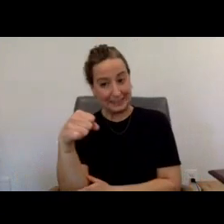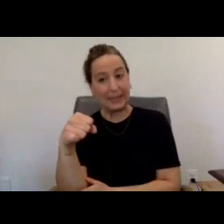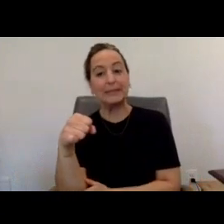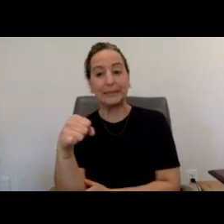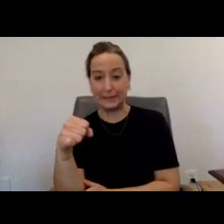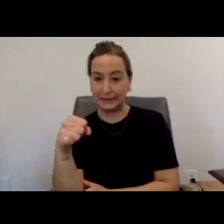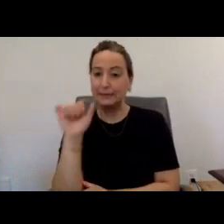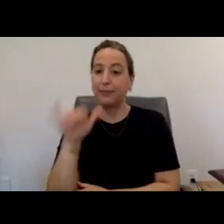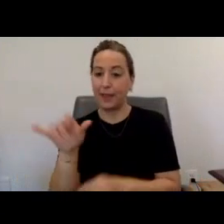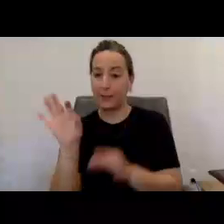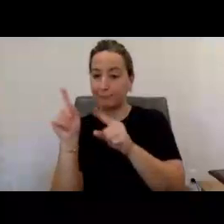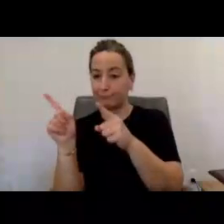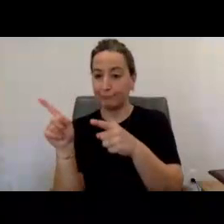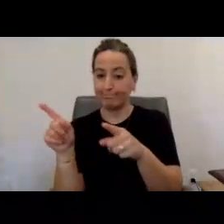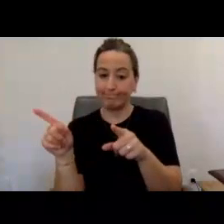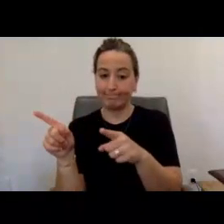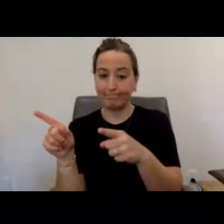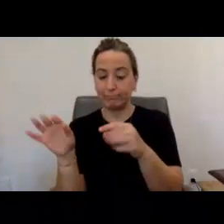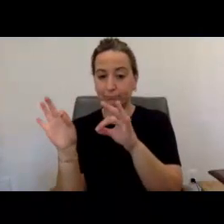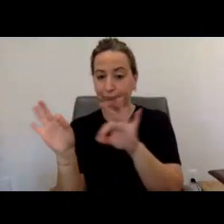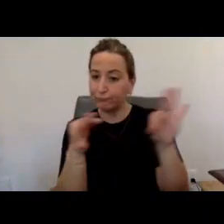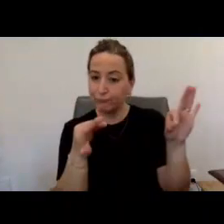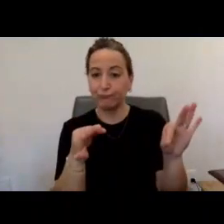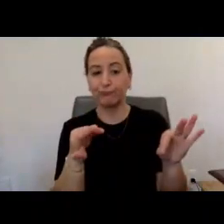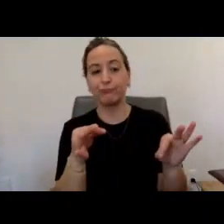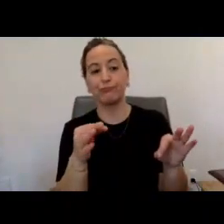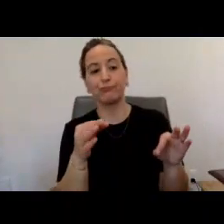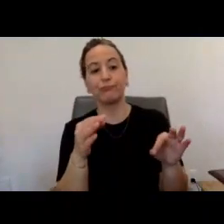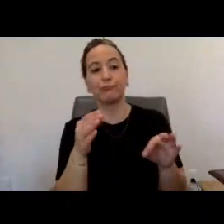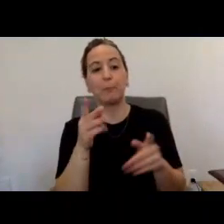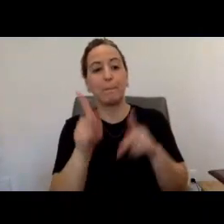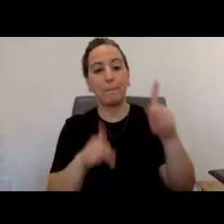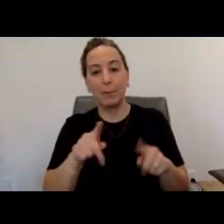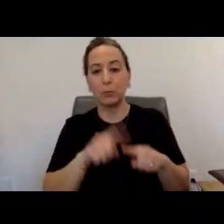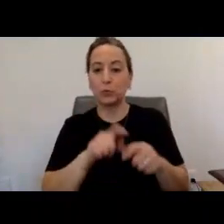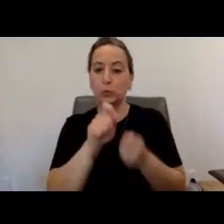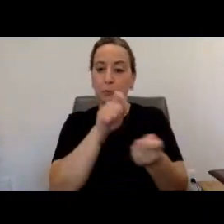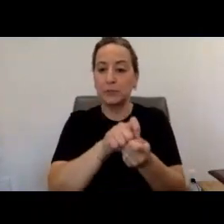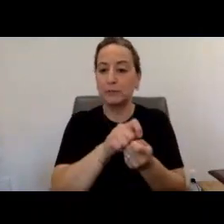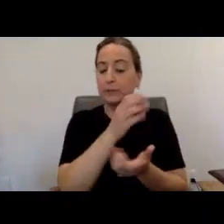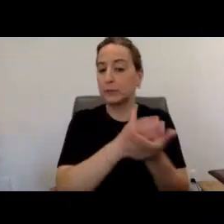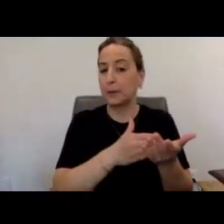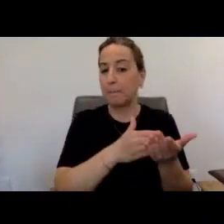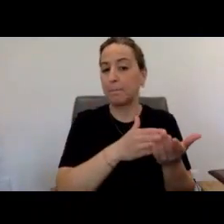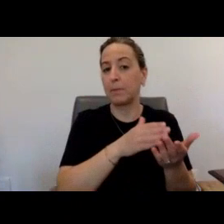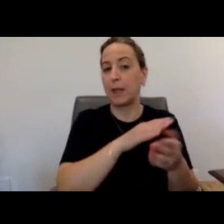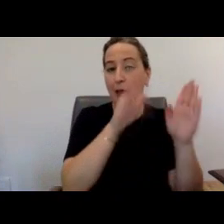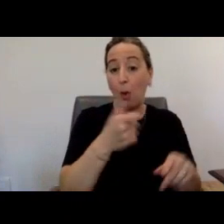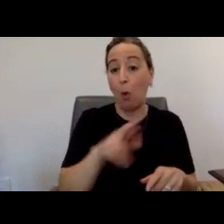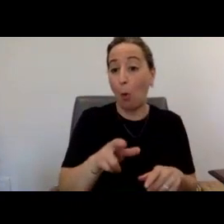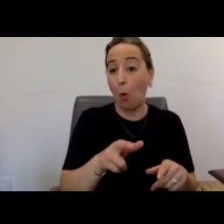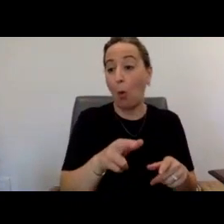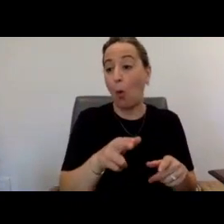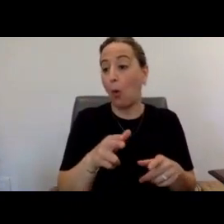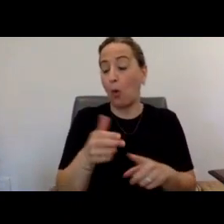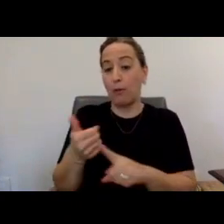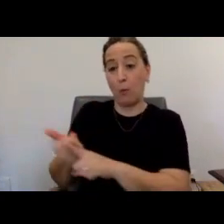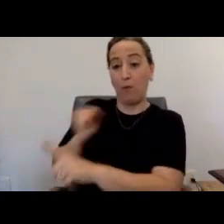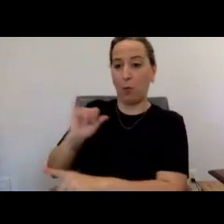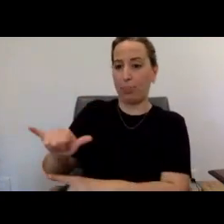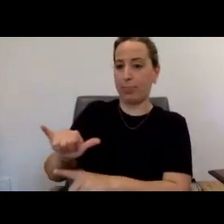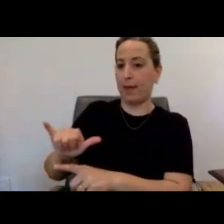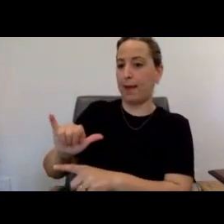folks, steering them to certain types of housing or steering them away from housing on the basis of their protected class.